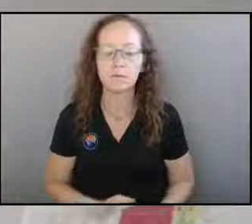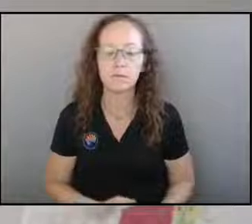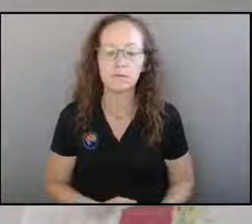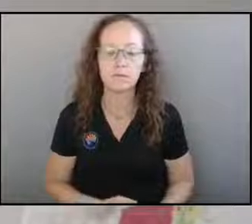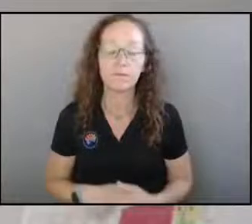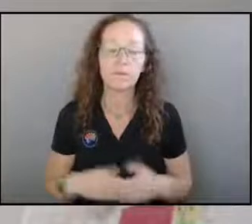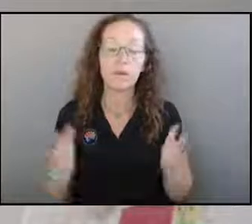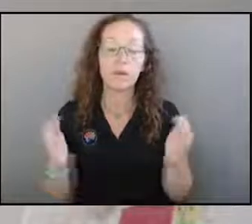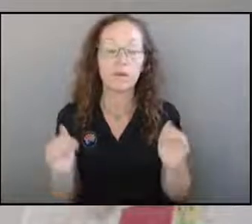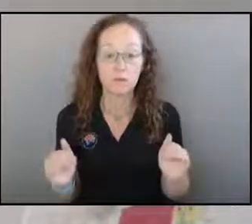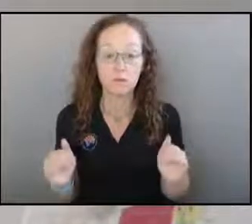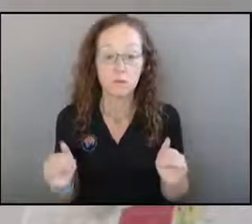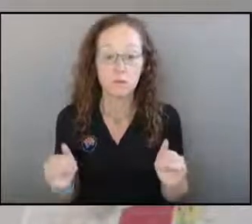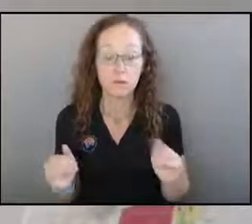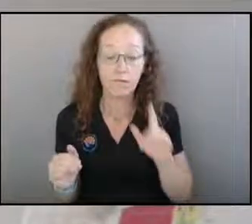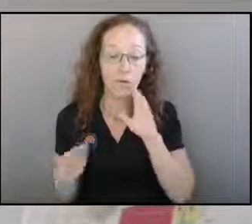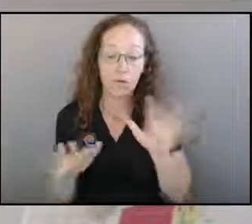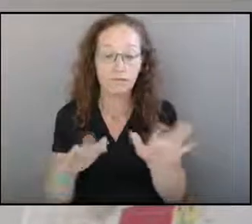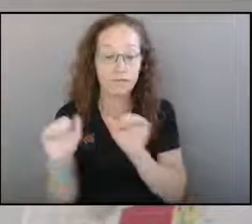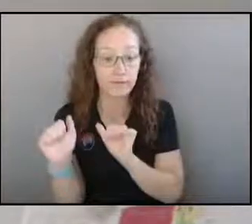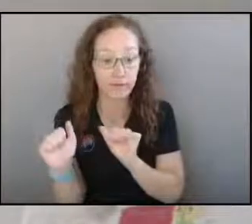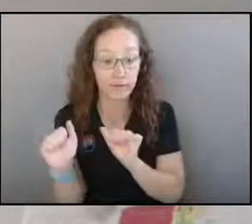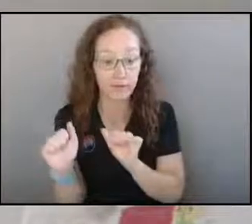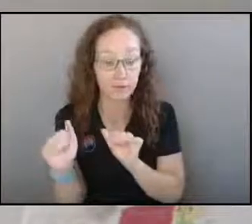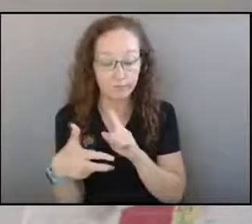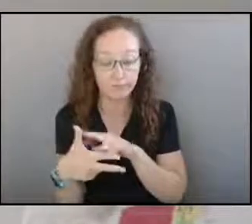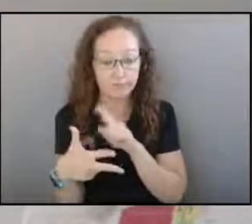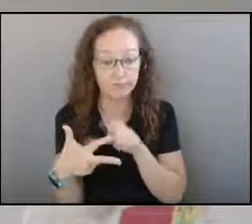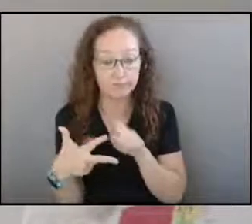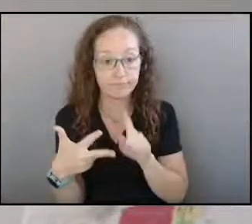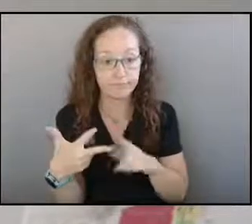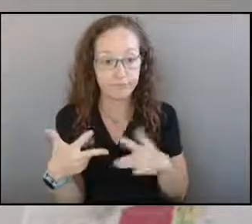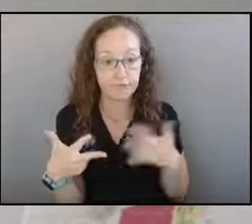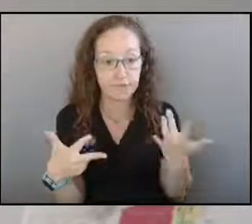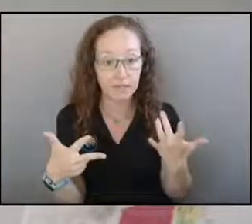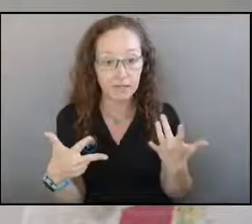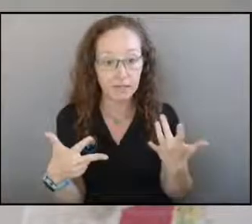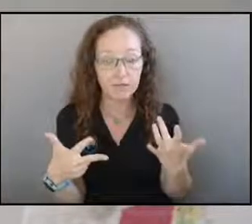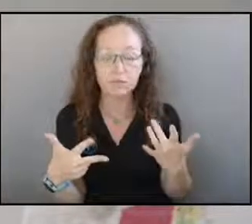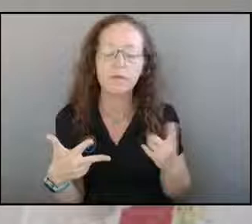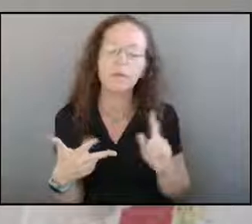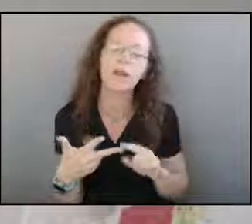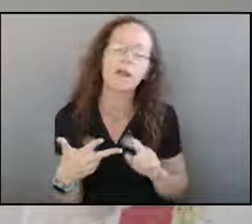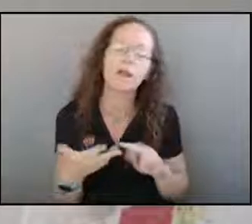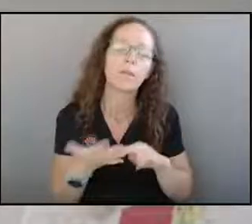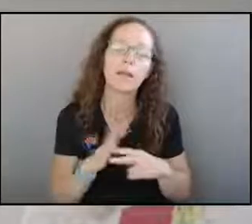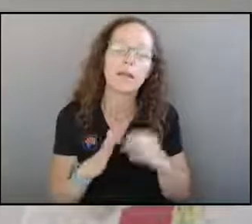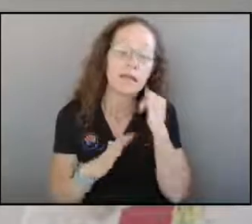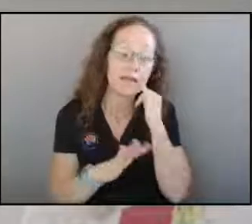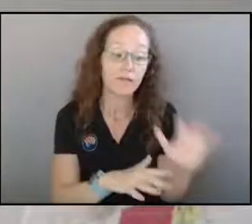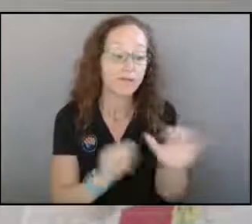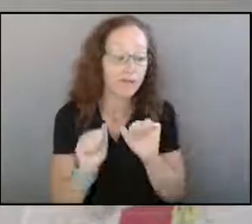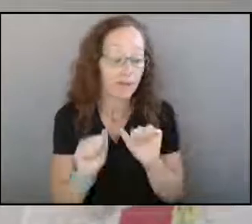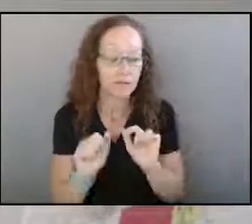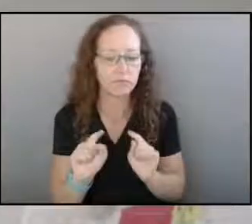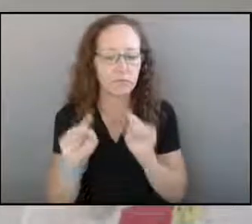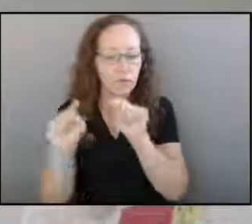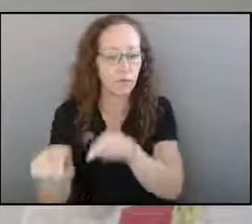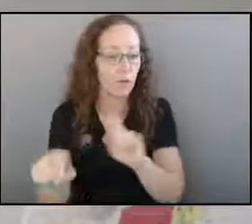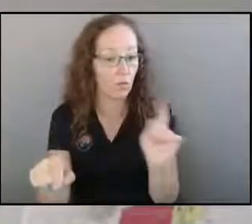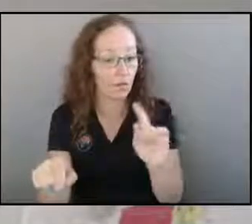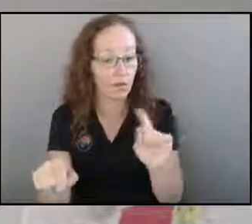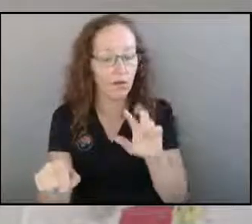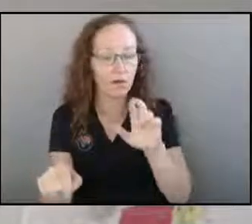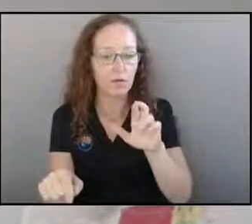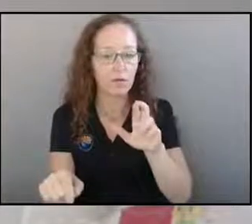Also, as far as evacuation status, evacuation locations, the Raton Community or Convention Center